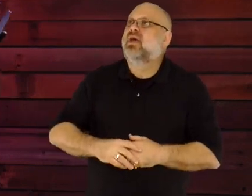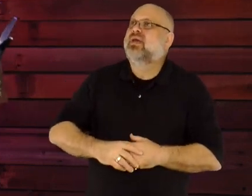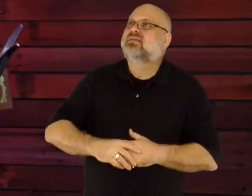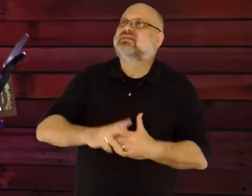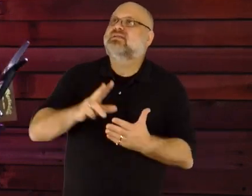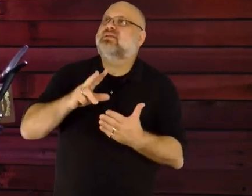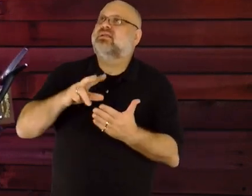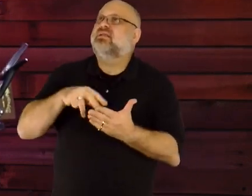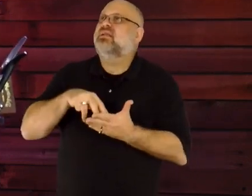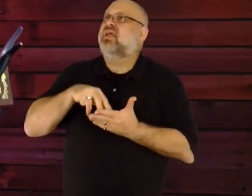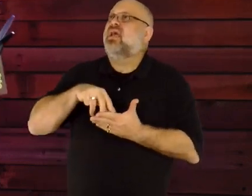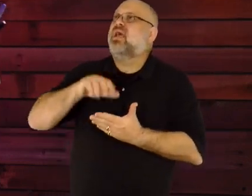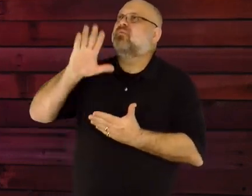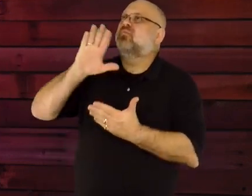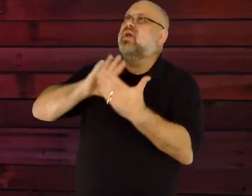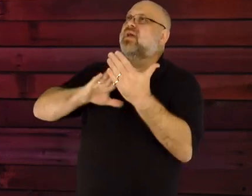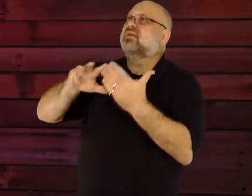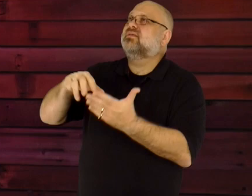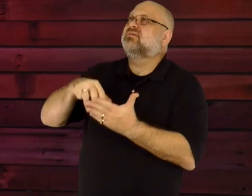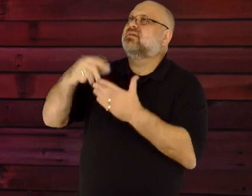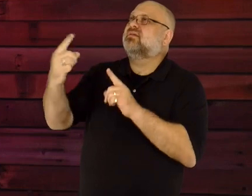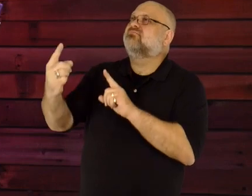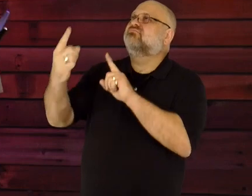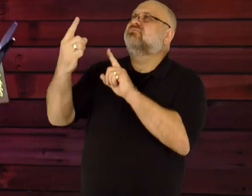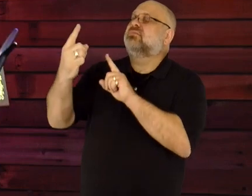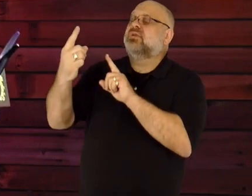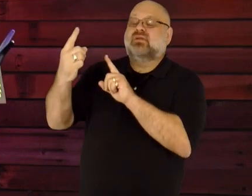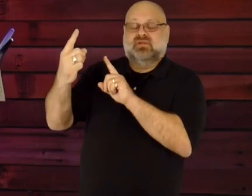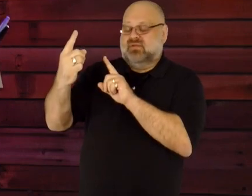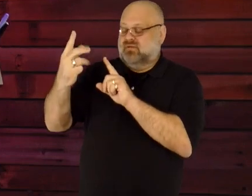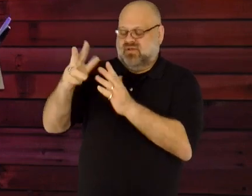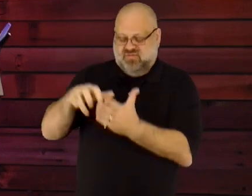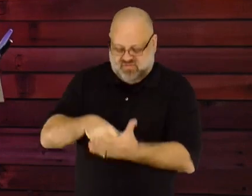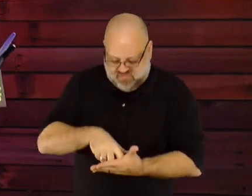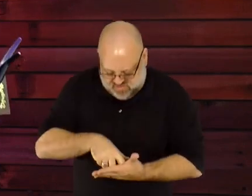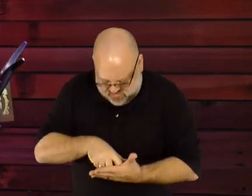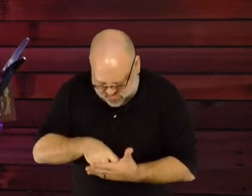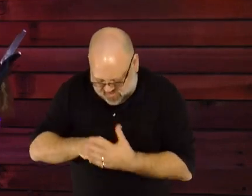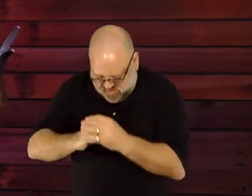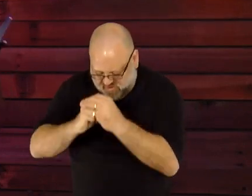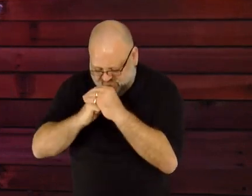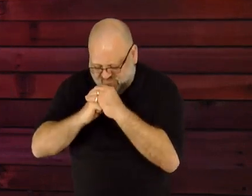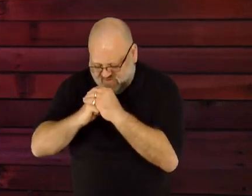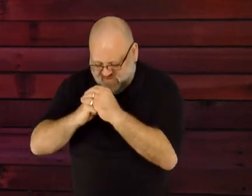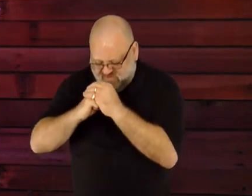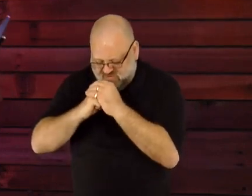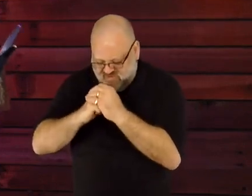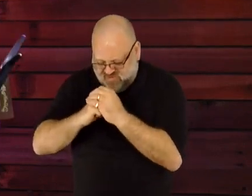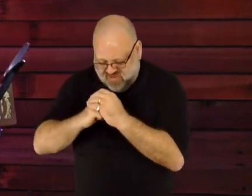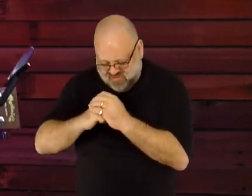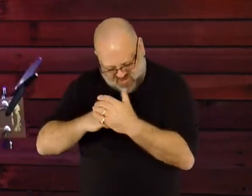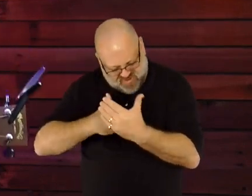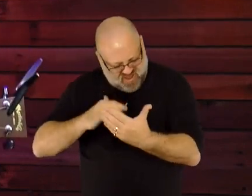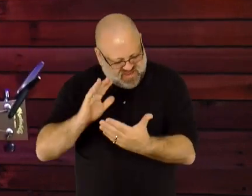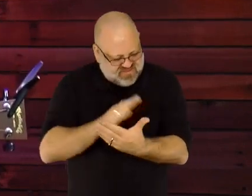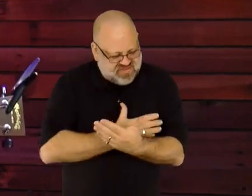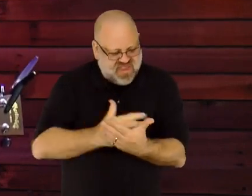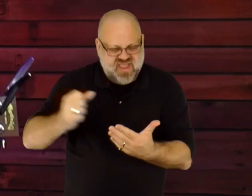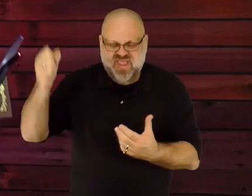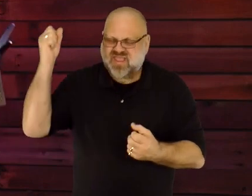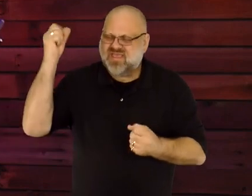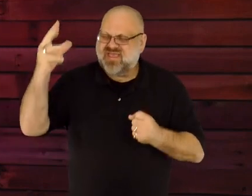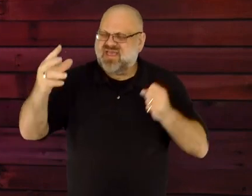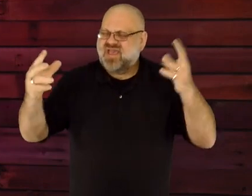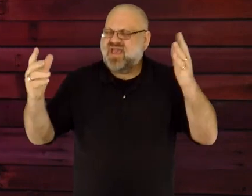I stand in your presence, or to my knees will I fall? And will I